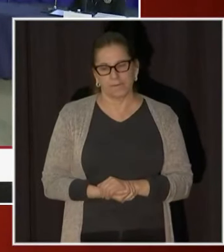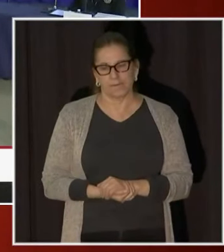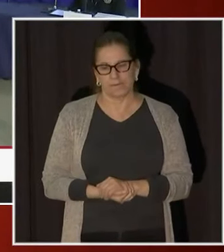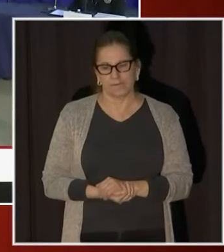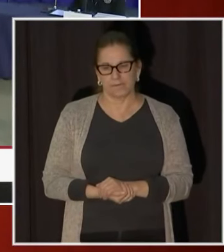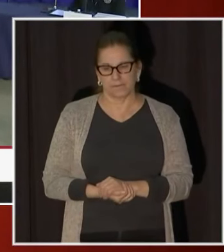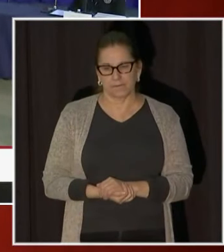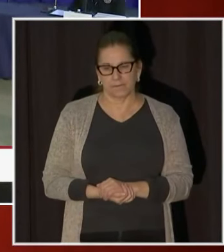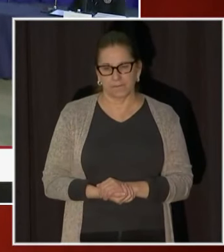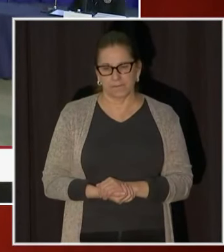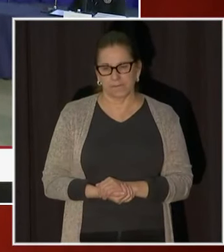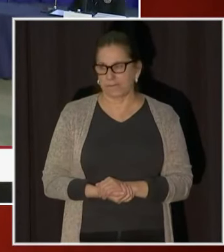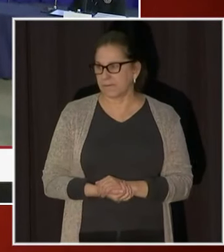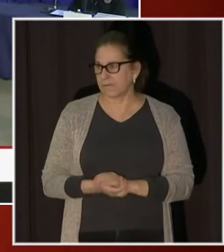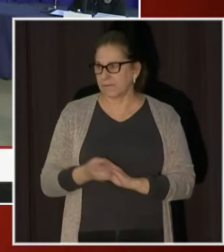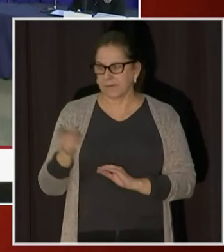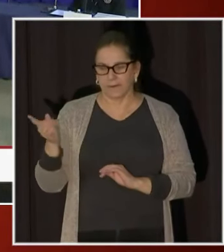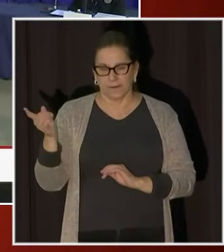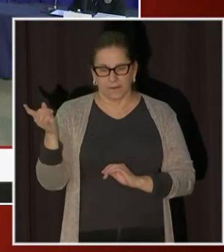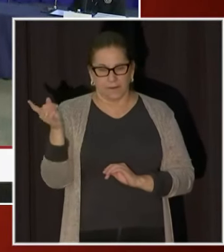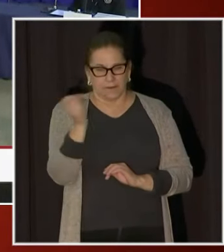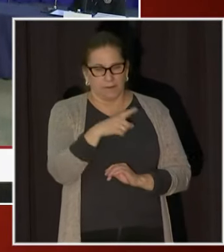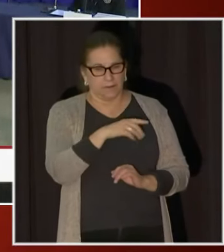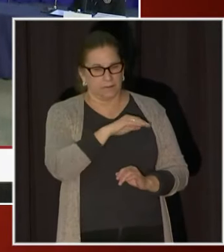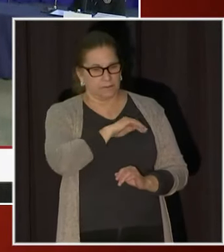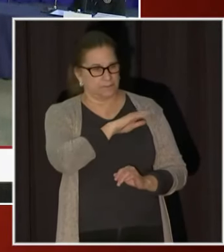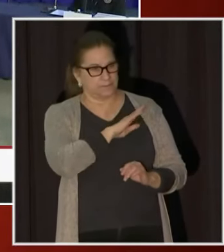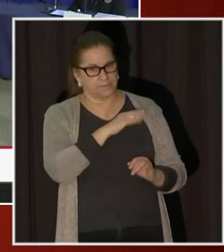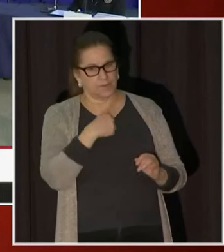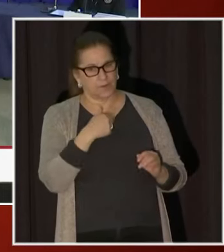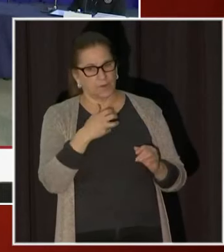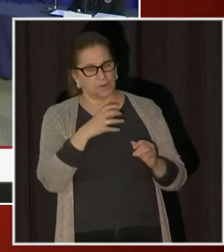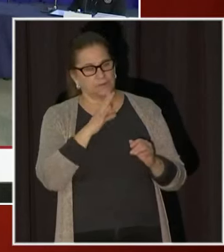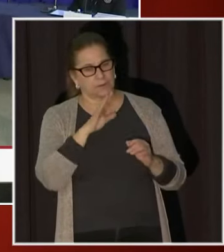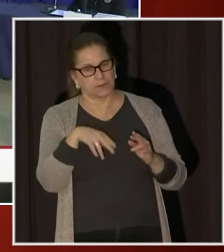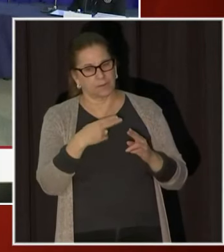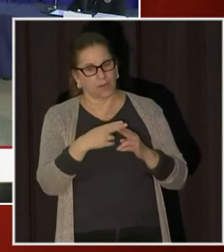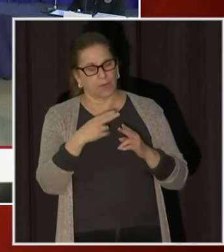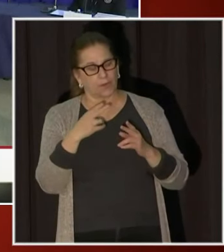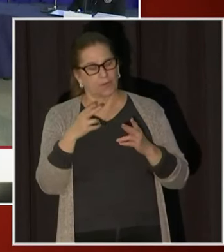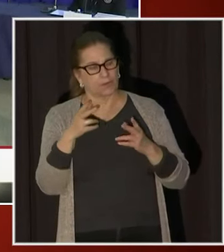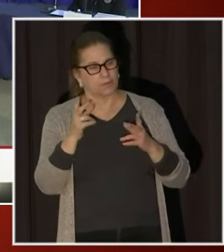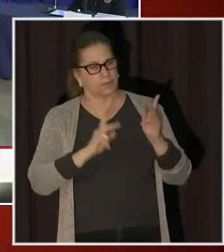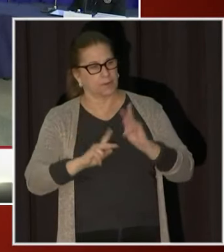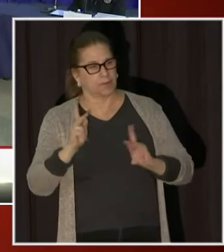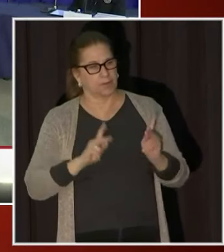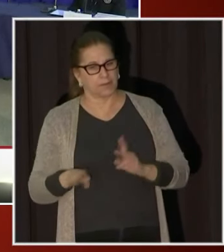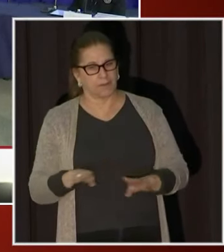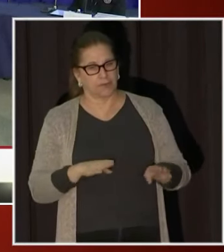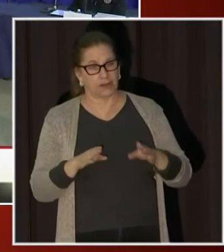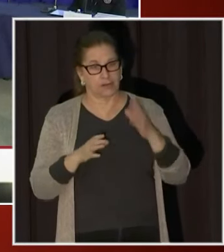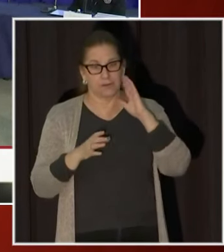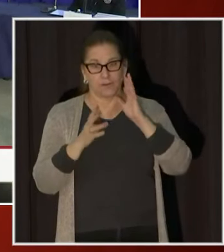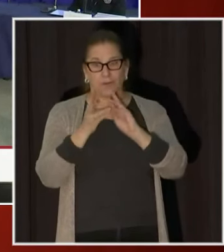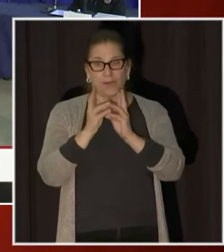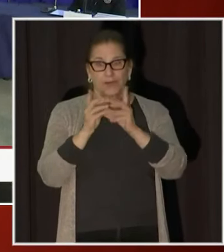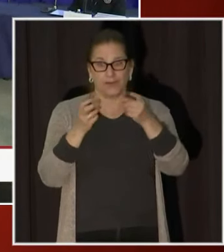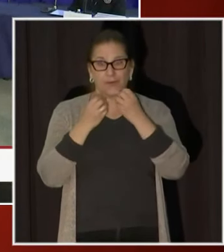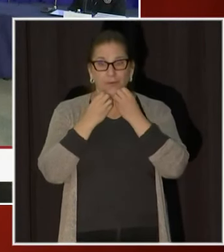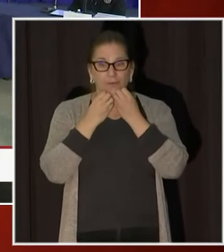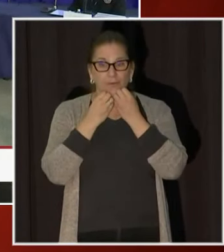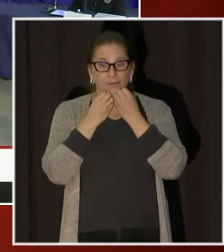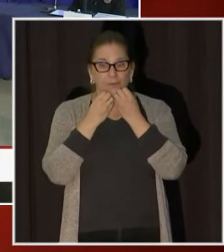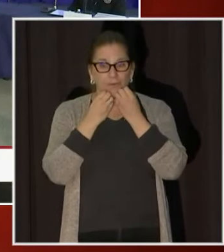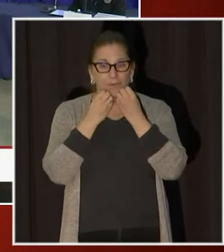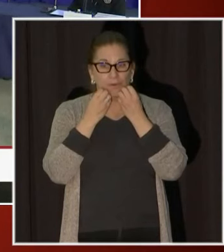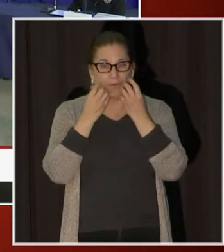of behavior. As the weather gets warmer and better, and Sam alluded to the National Mall,